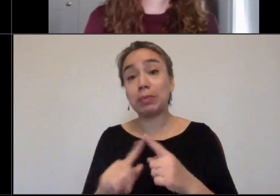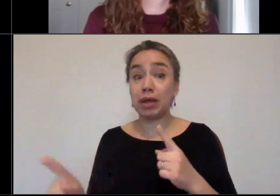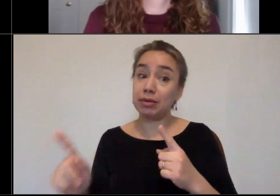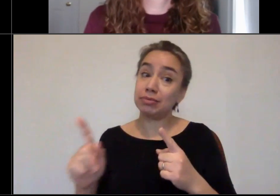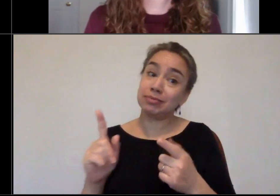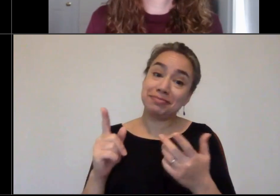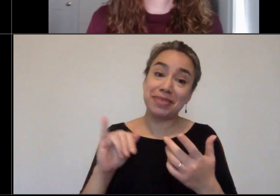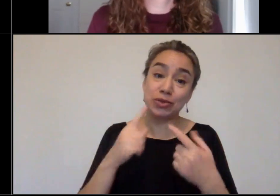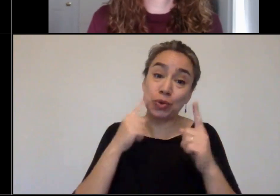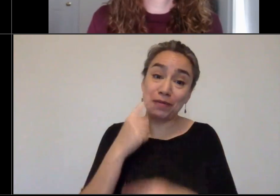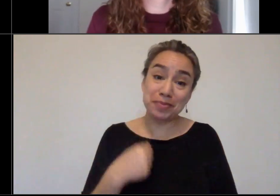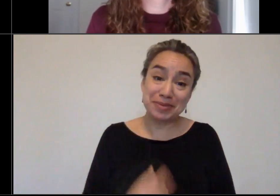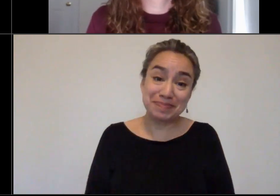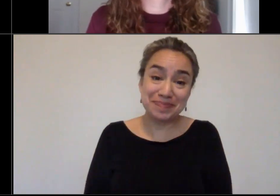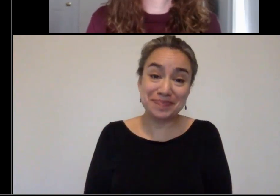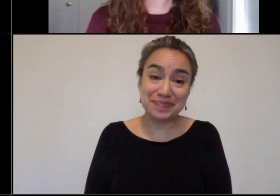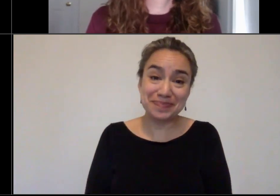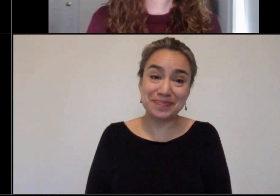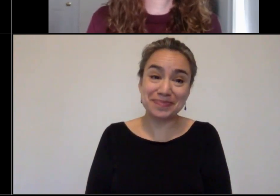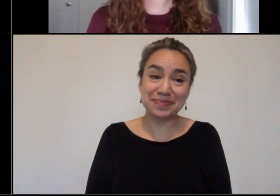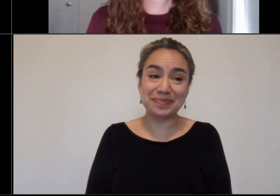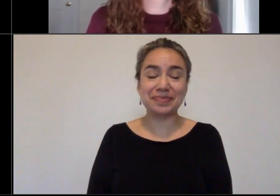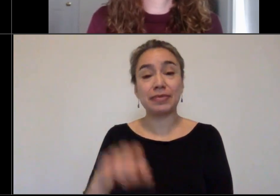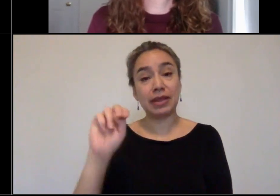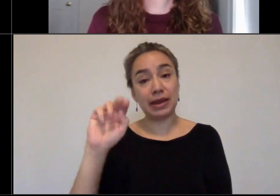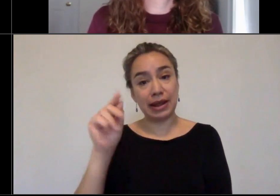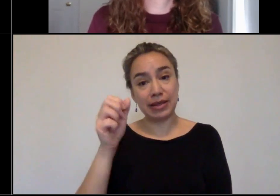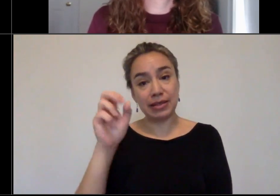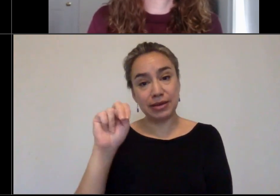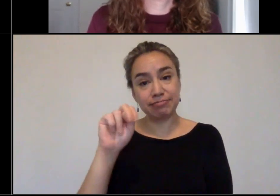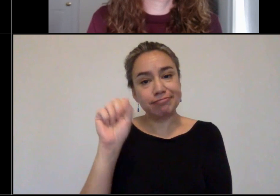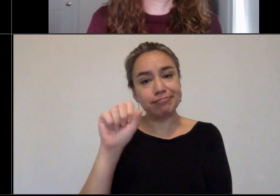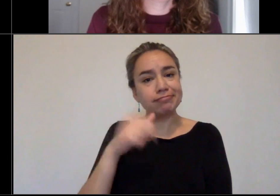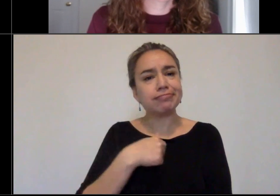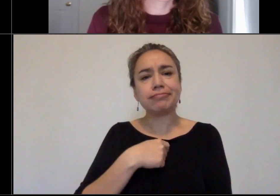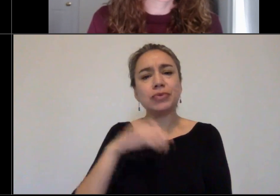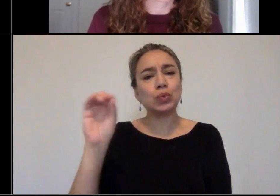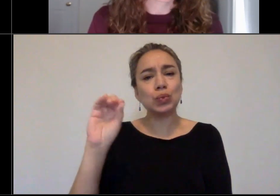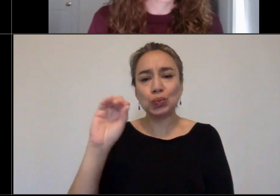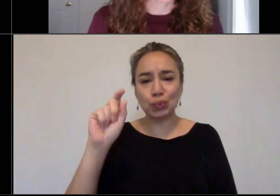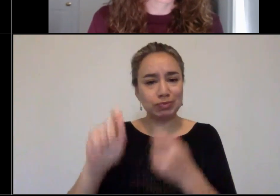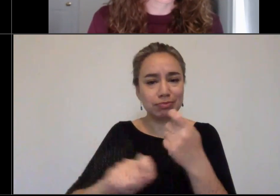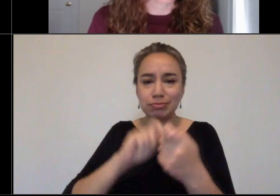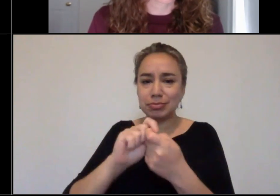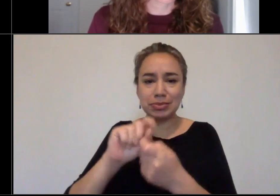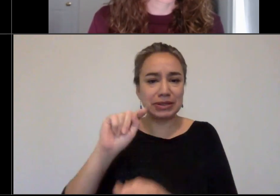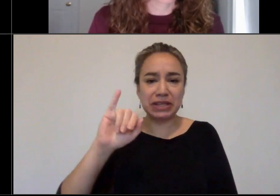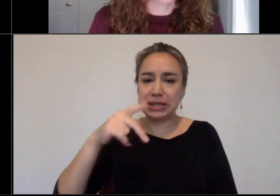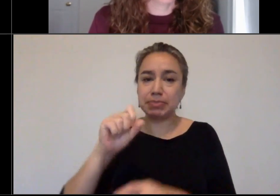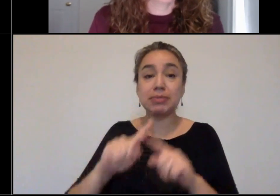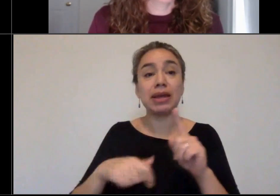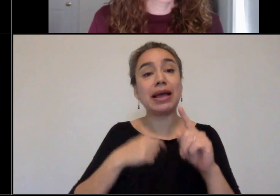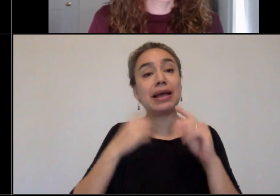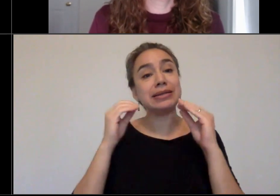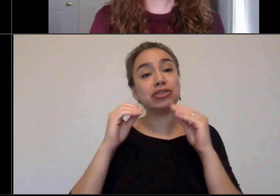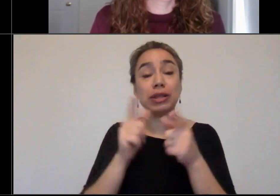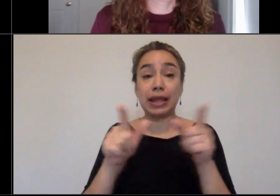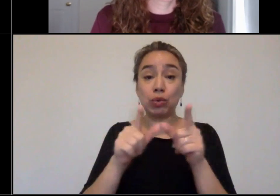me. Yeah, I don't have a specific tips, but I teach a language and social